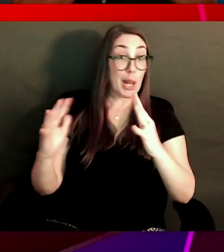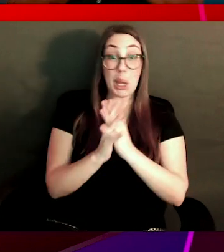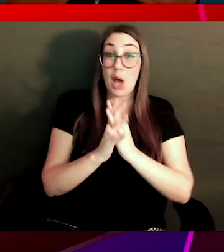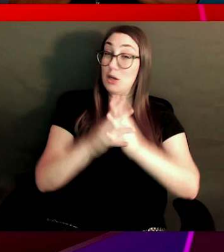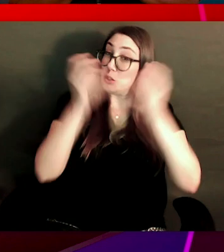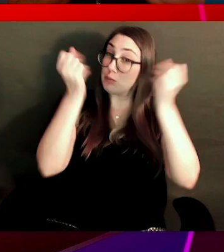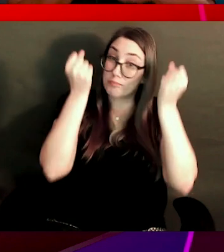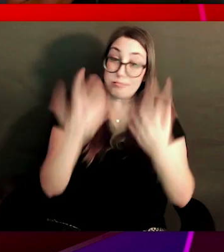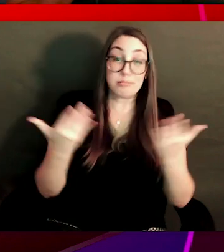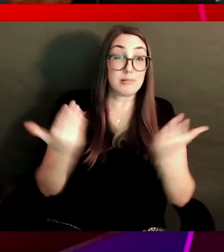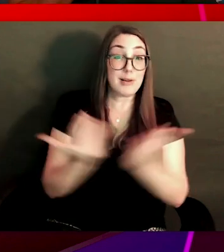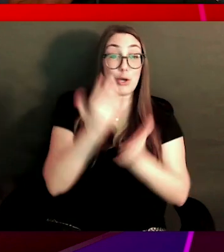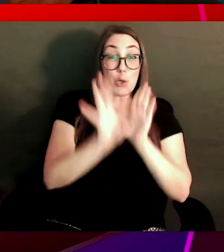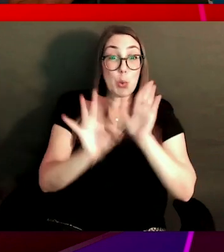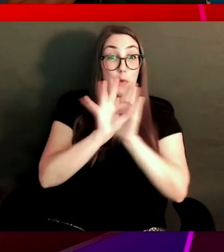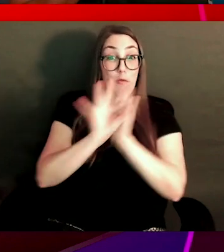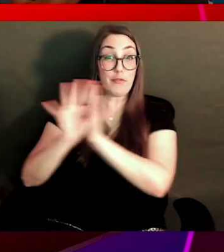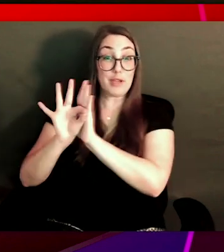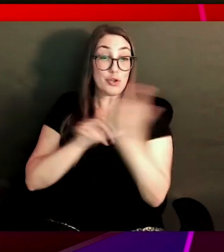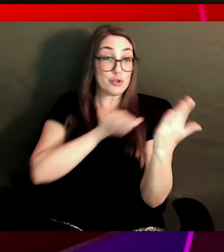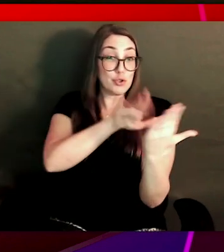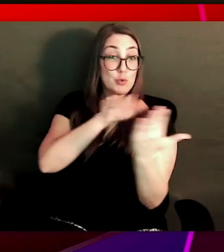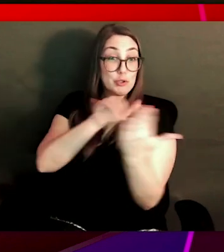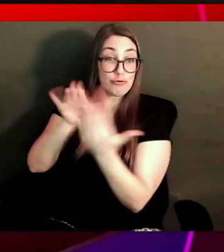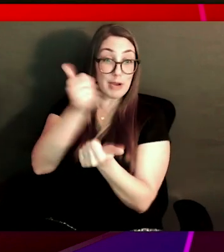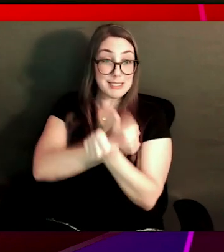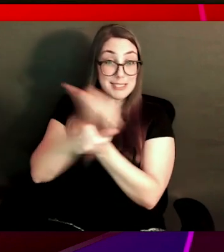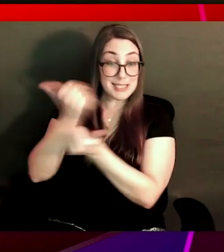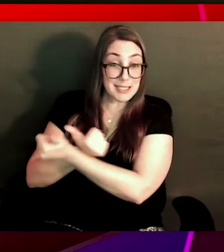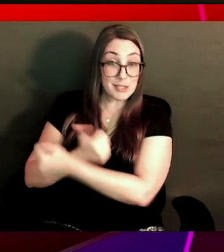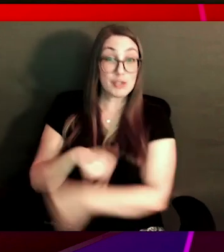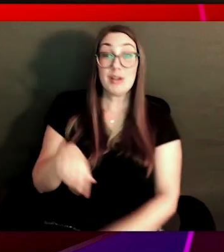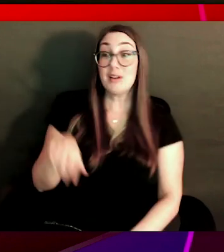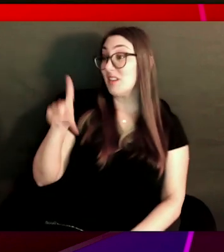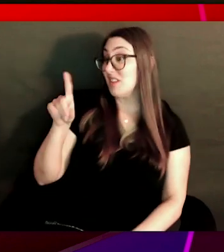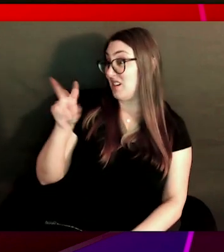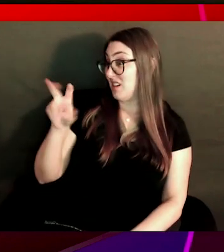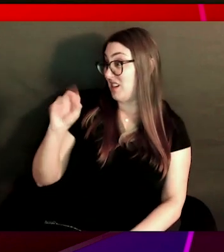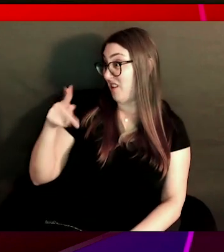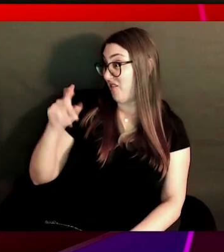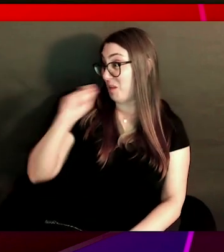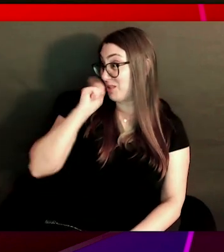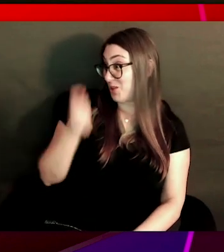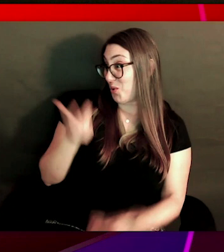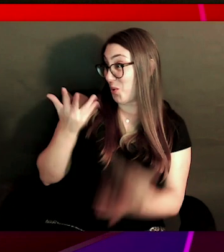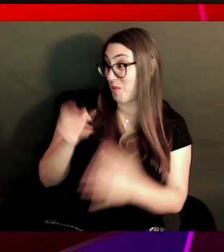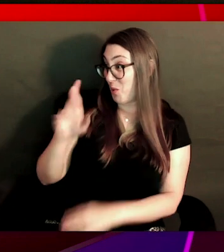address each of those things. But DevOps is pretty cool, so you might want to rethink that. Just say.